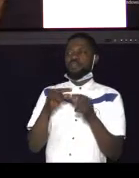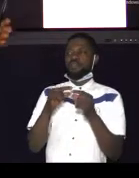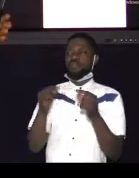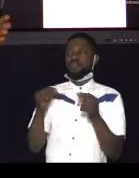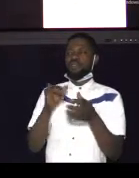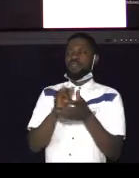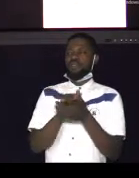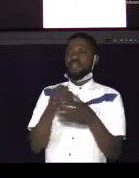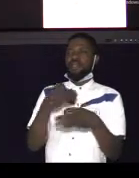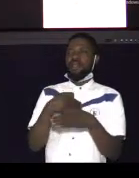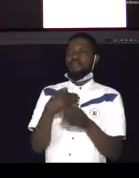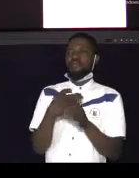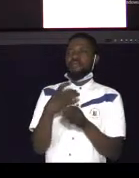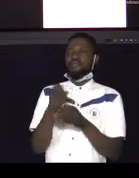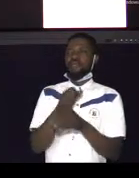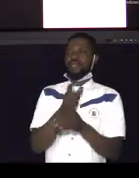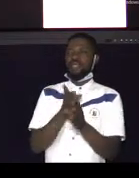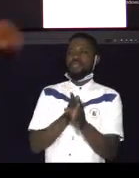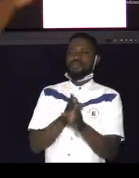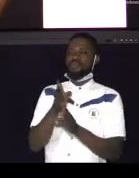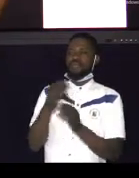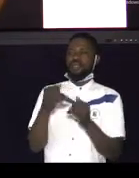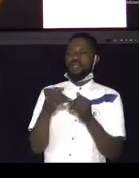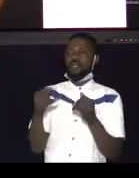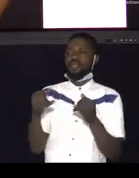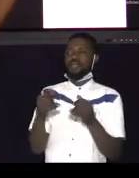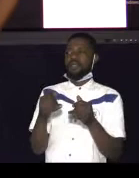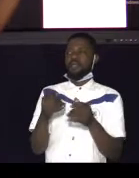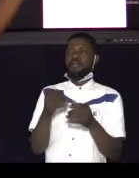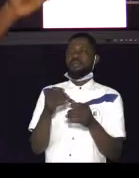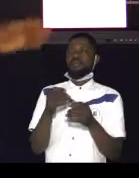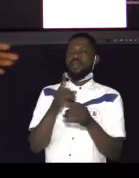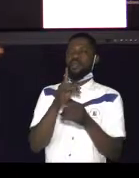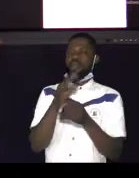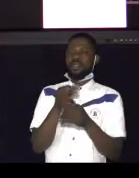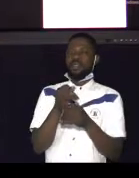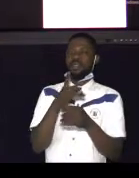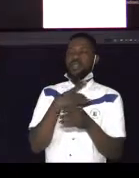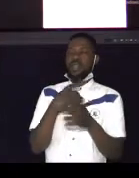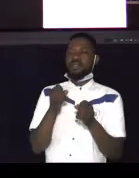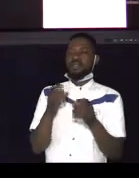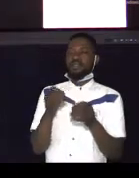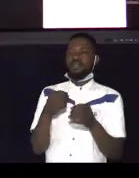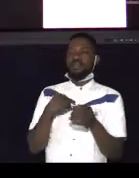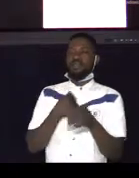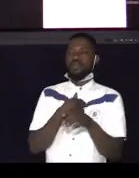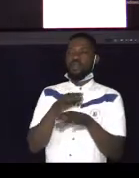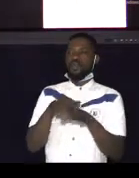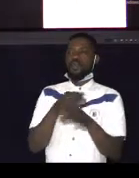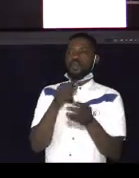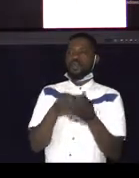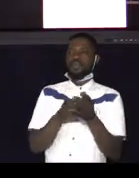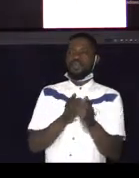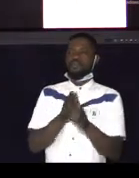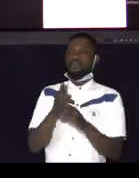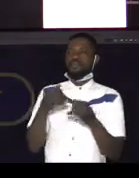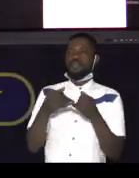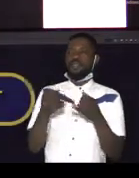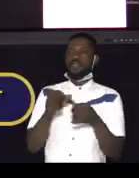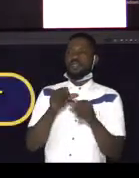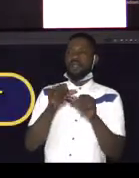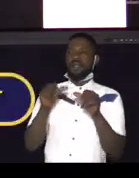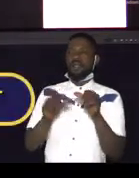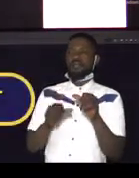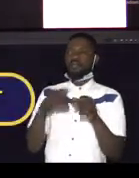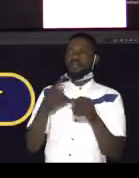degrees, that forms a straight line automatically. And so we call this the straight line angle.